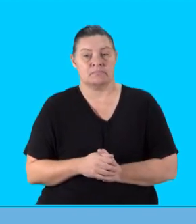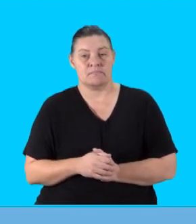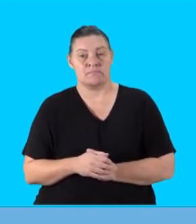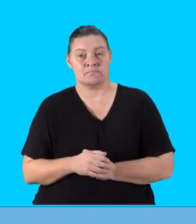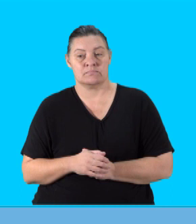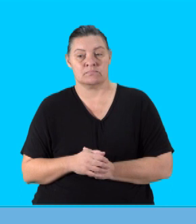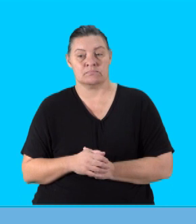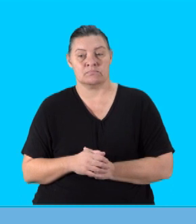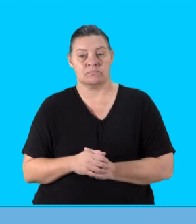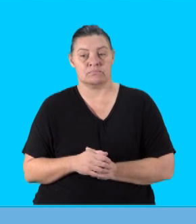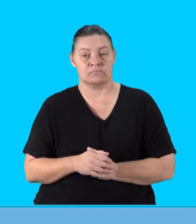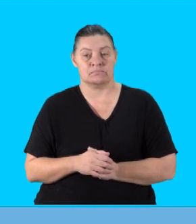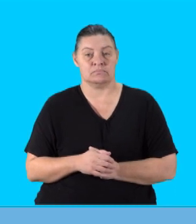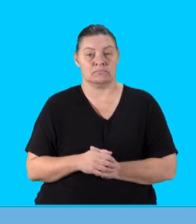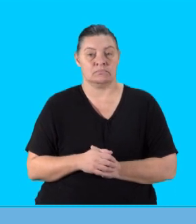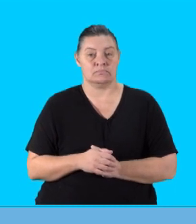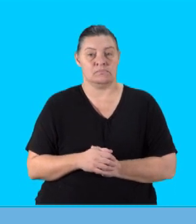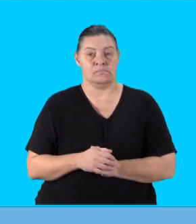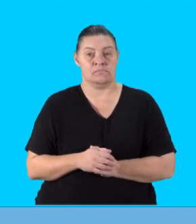So it is